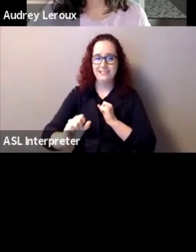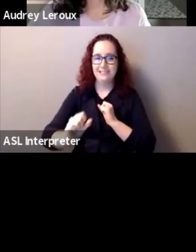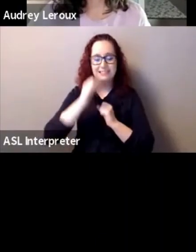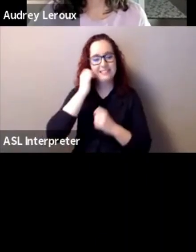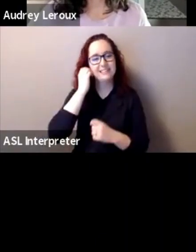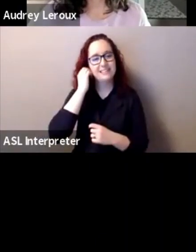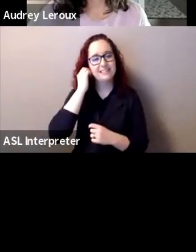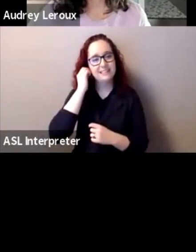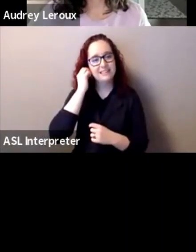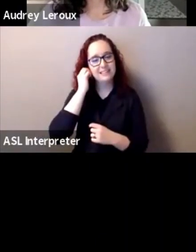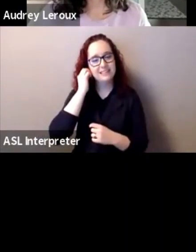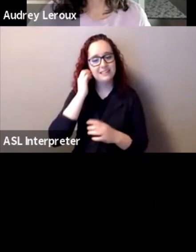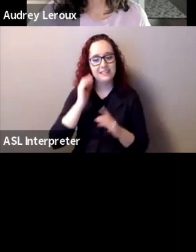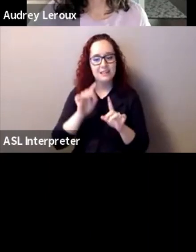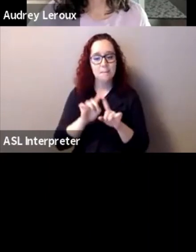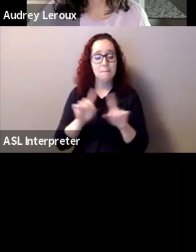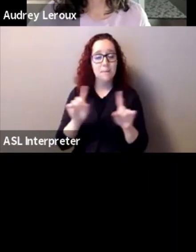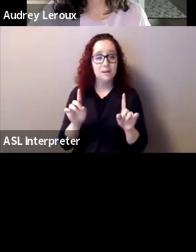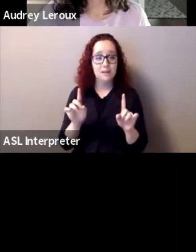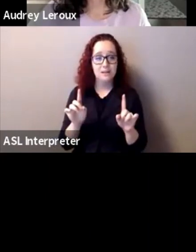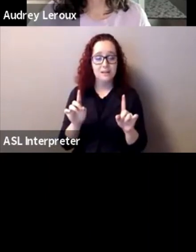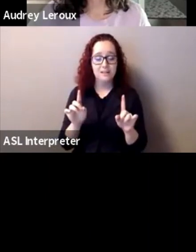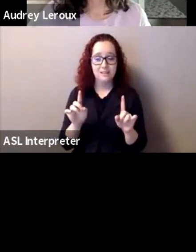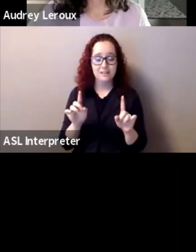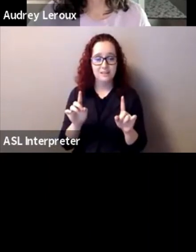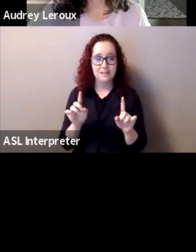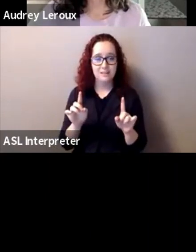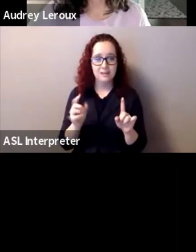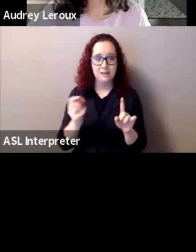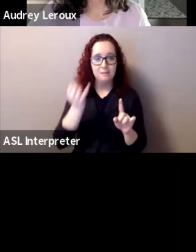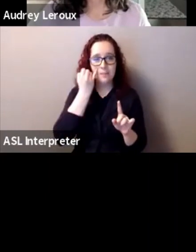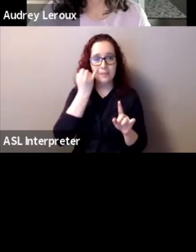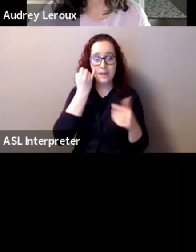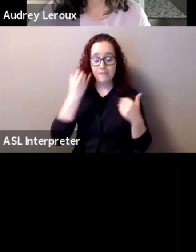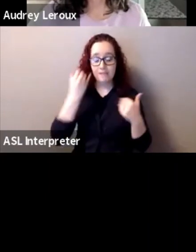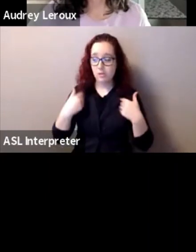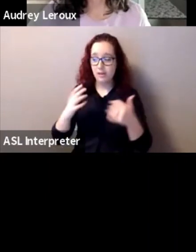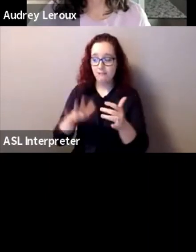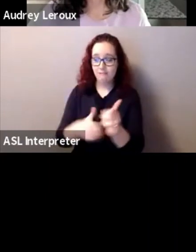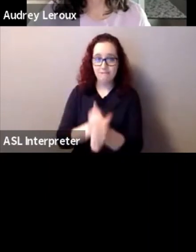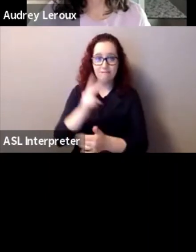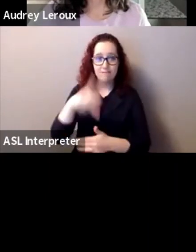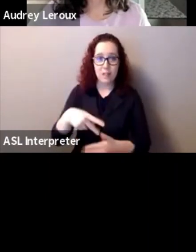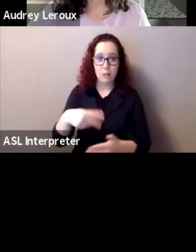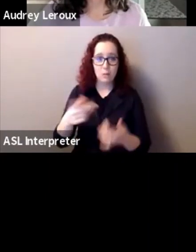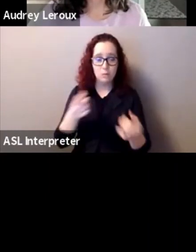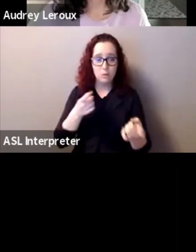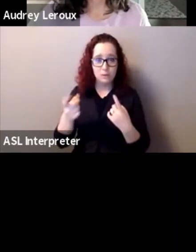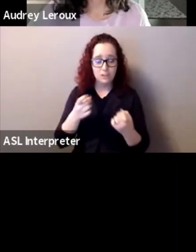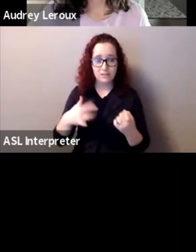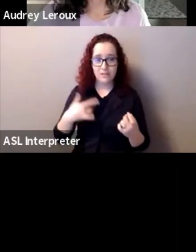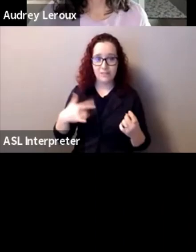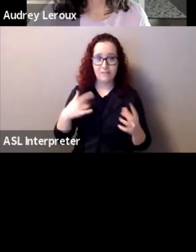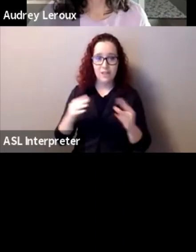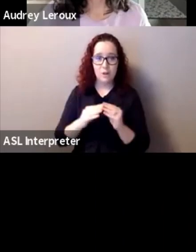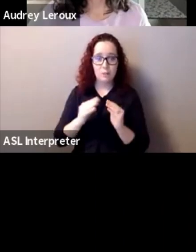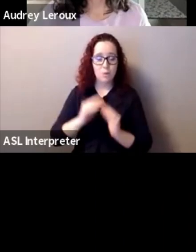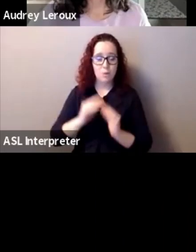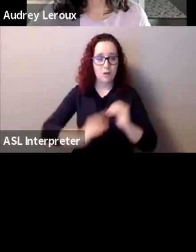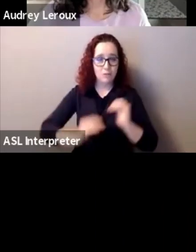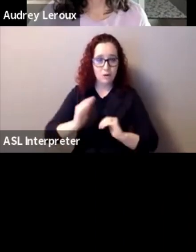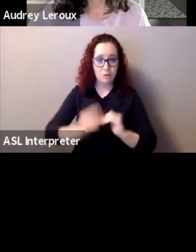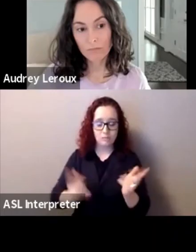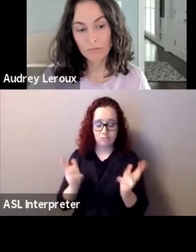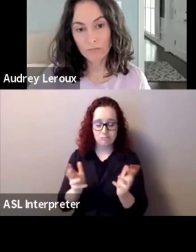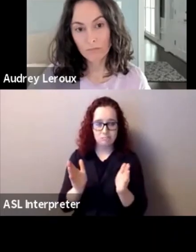large group. But I would also say if you have follow-up questions that you didn't ask, that you feel more comfortable talking about in a